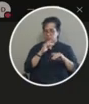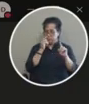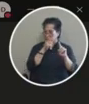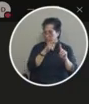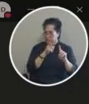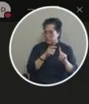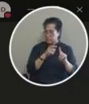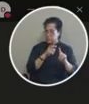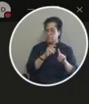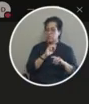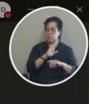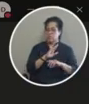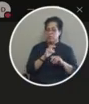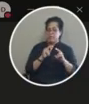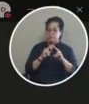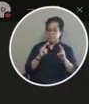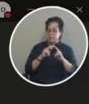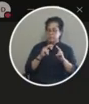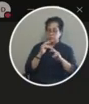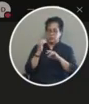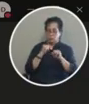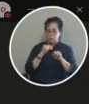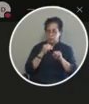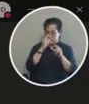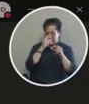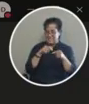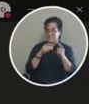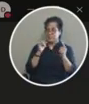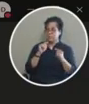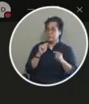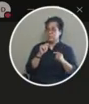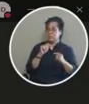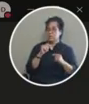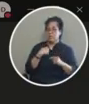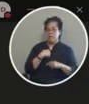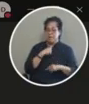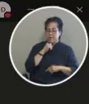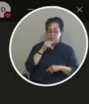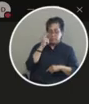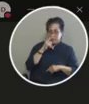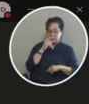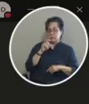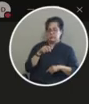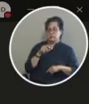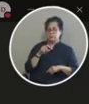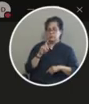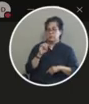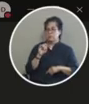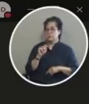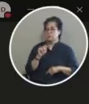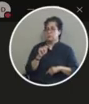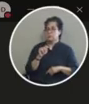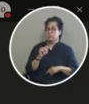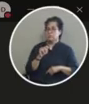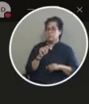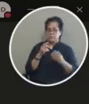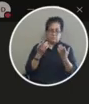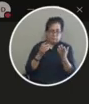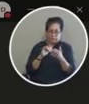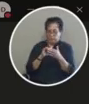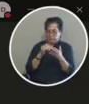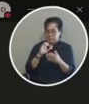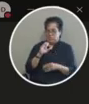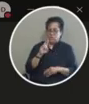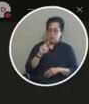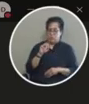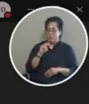strongly against this, and I'm very strongly against it. So I don't think we should allow this. It should be almost criminal. So we